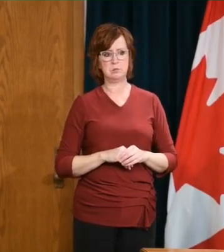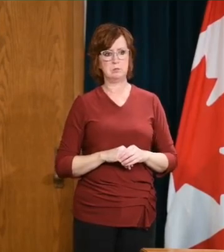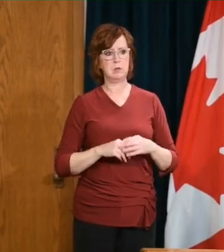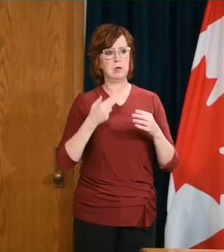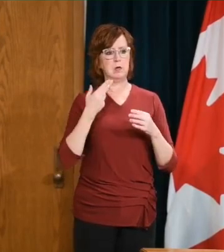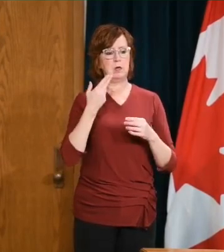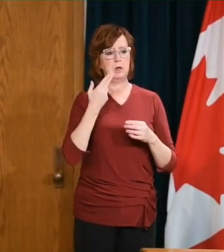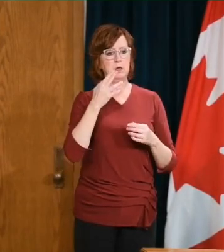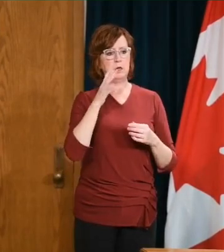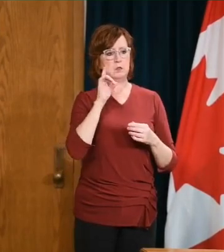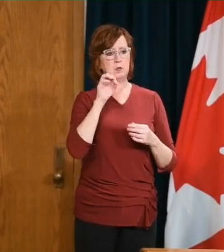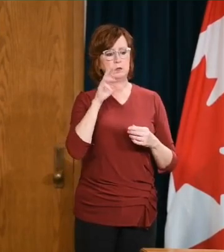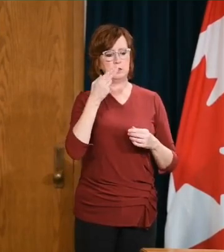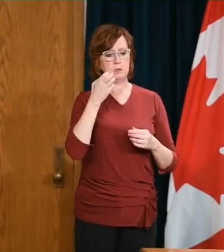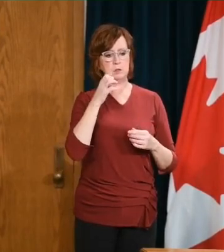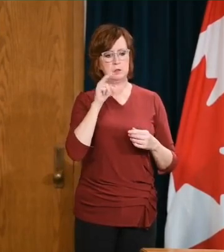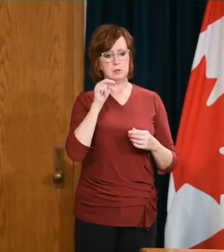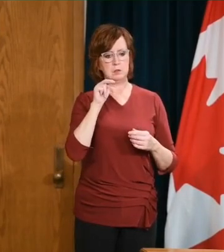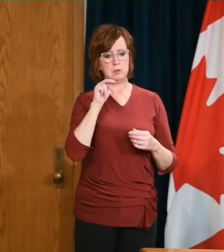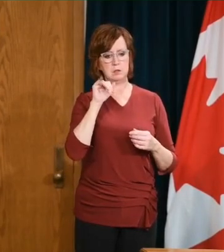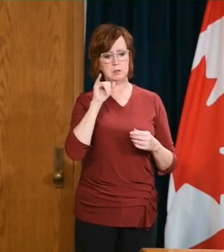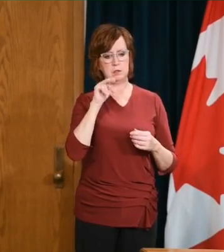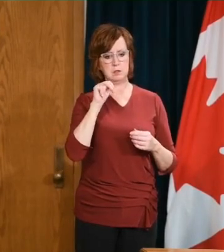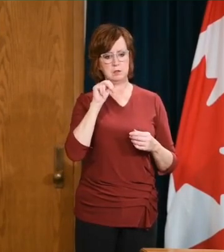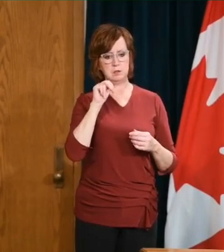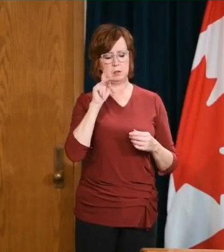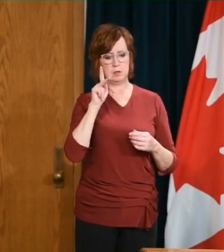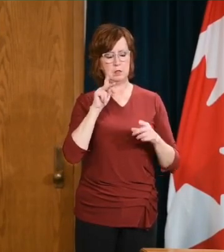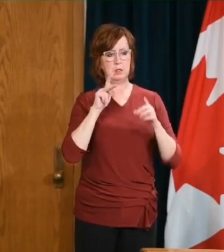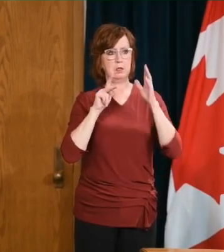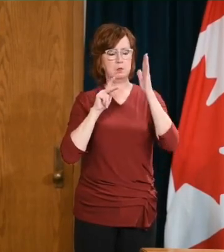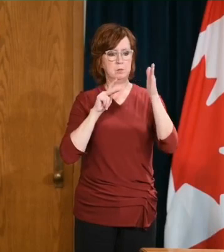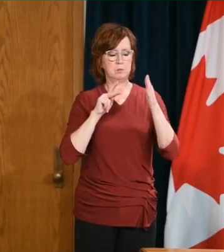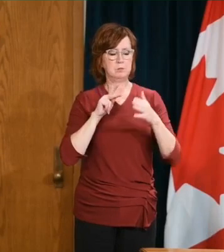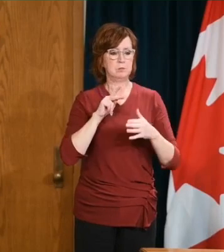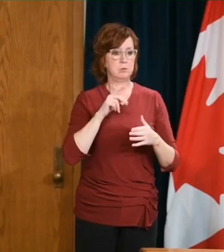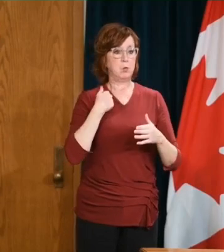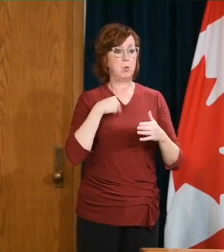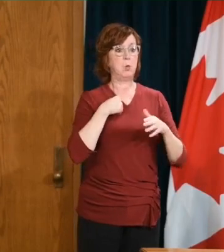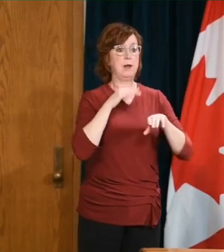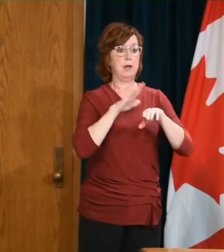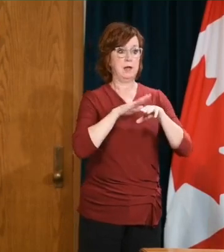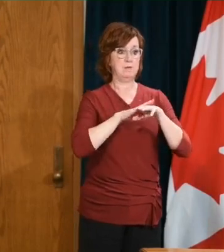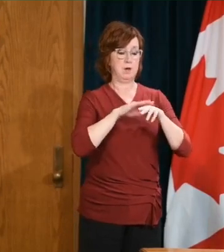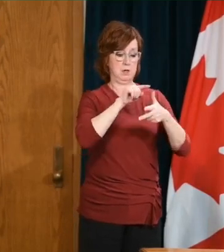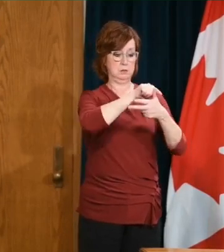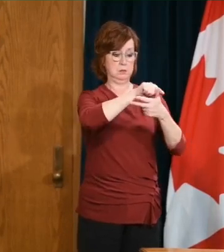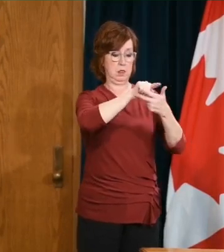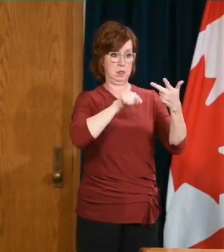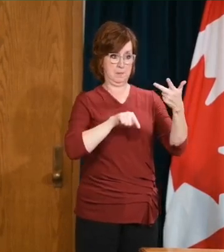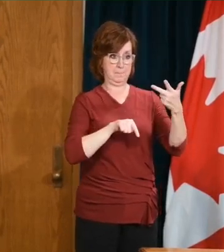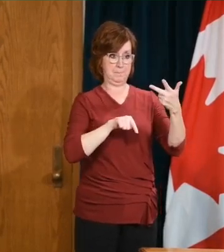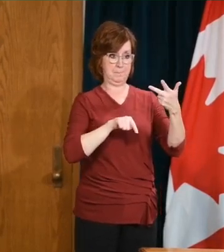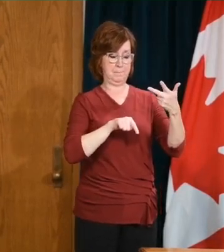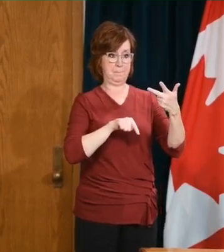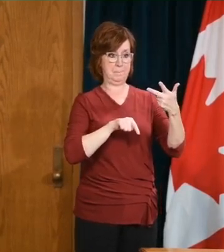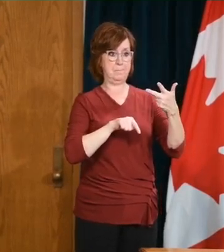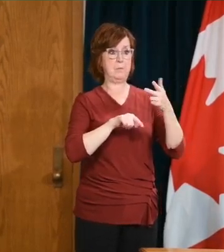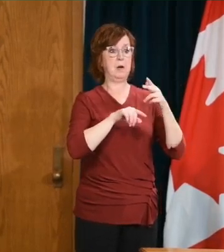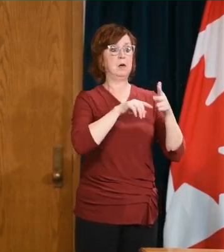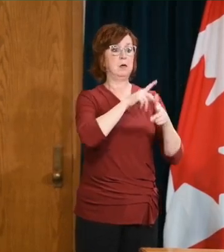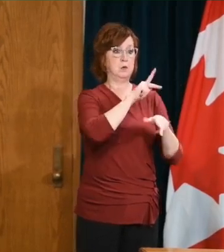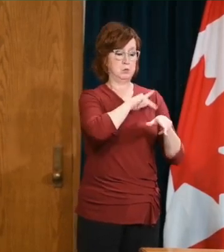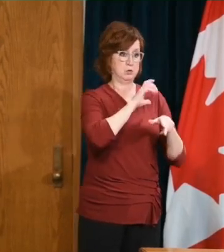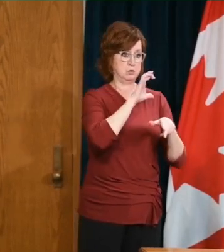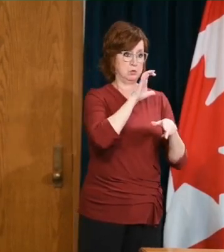Dr. Shahab, I think our advice to our personal care homes that we interact with from time to time, as well